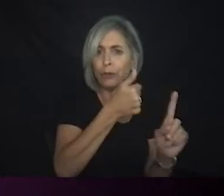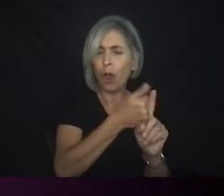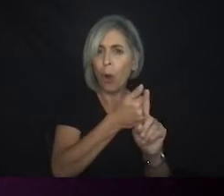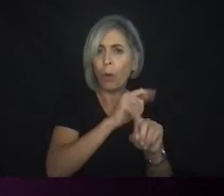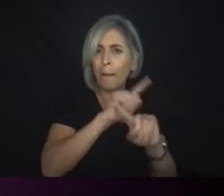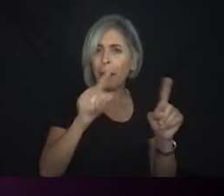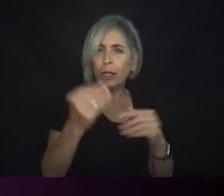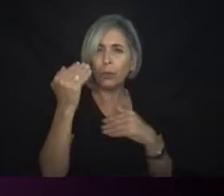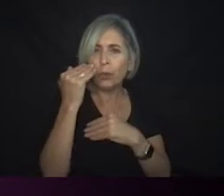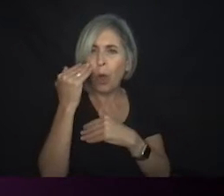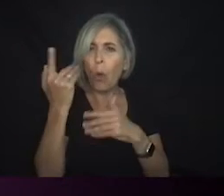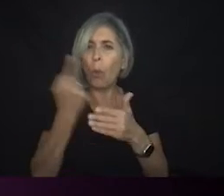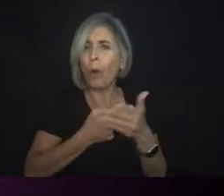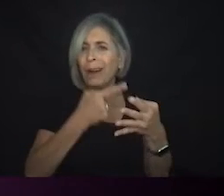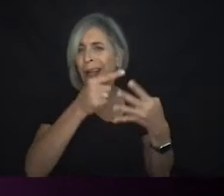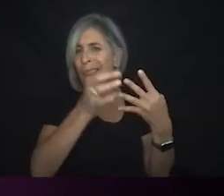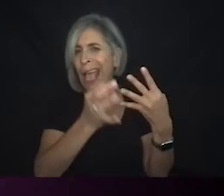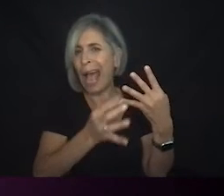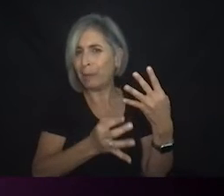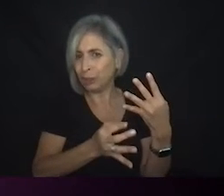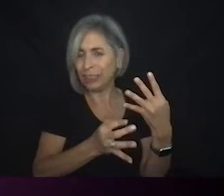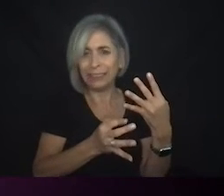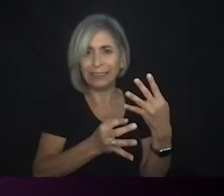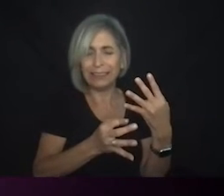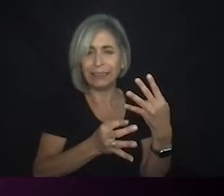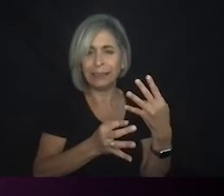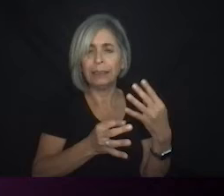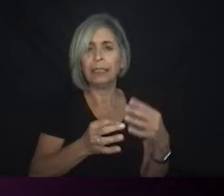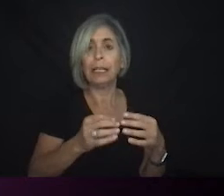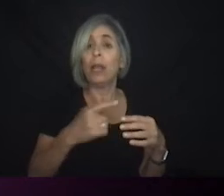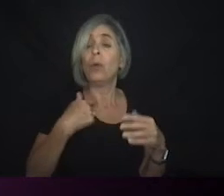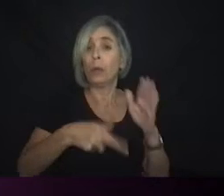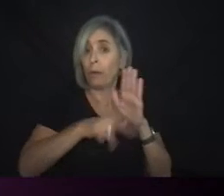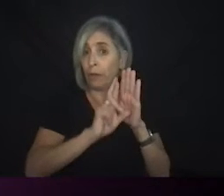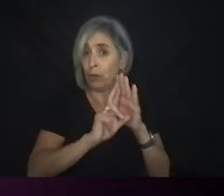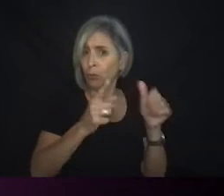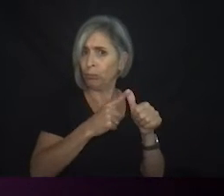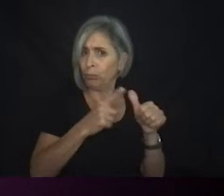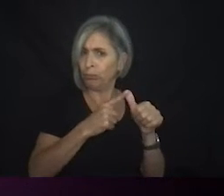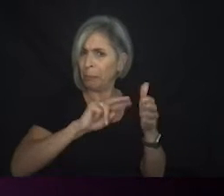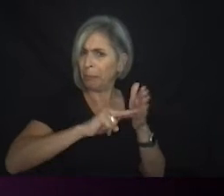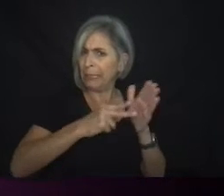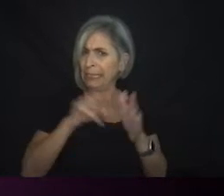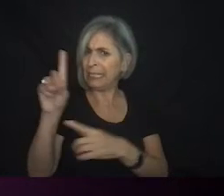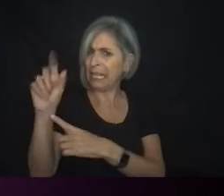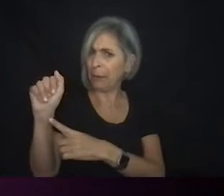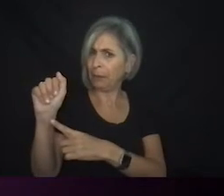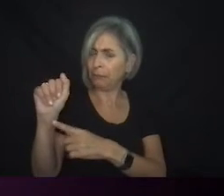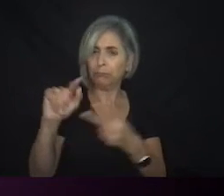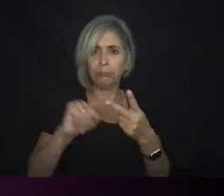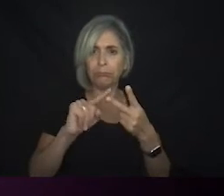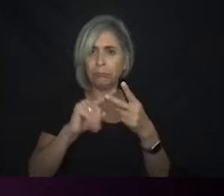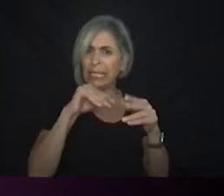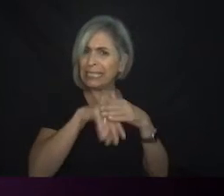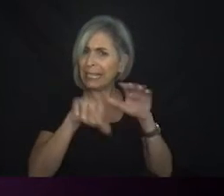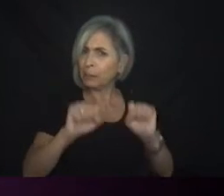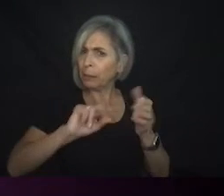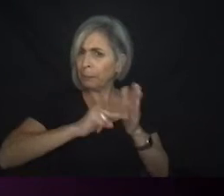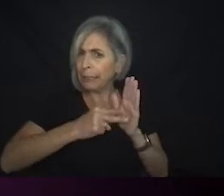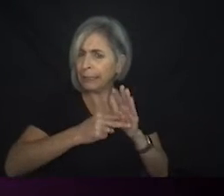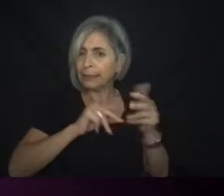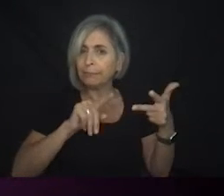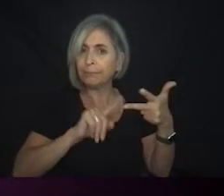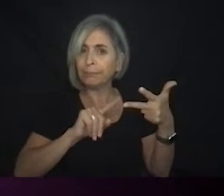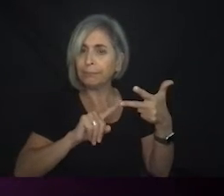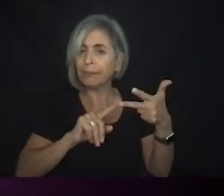least you know what's out there. So we'll go over what it means to be disabled, what it means to make something accessible,